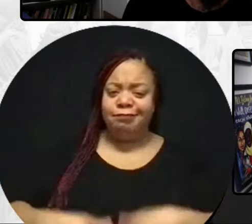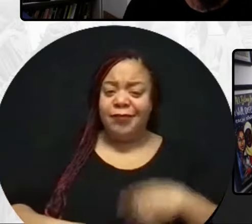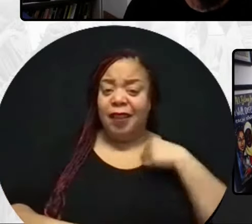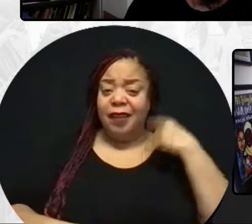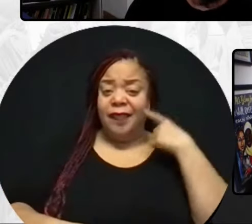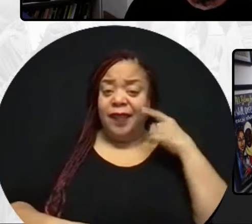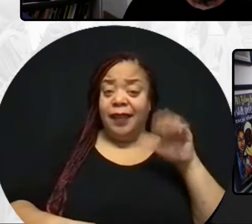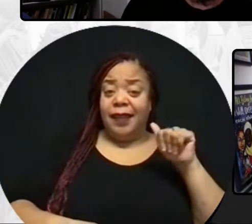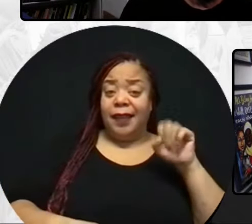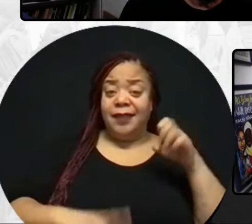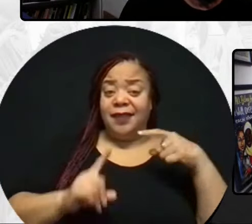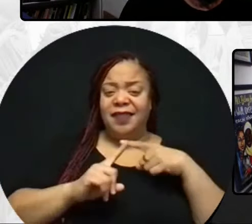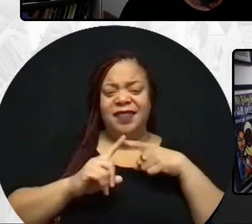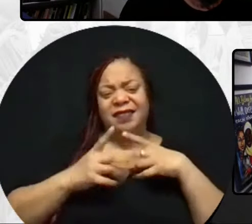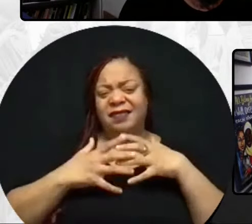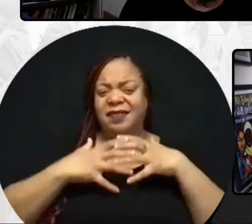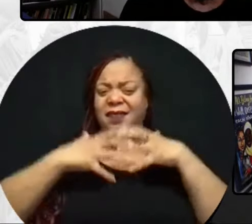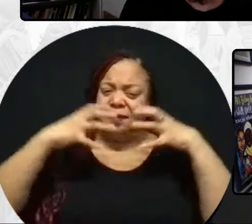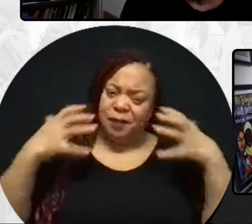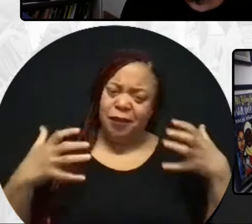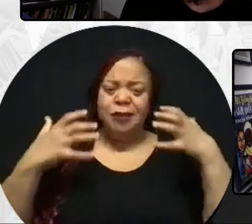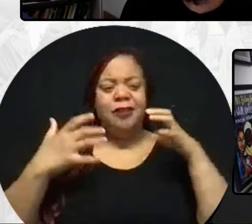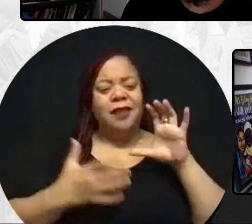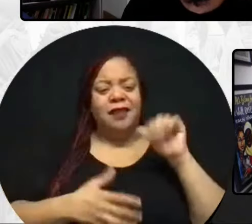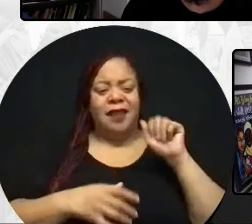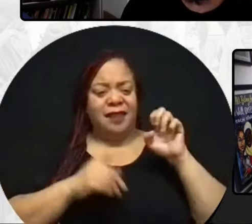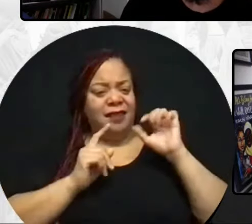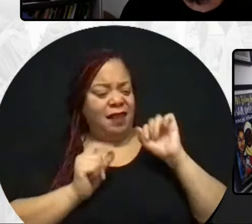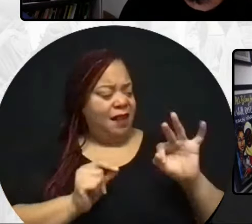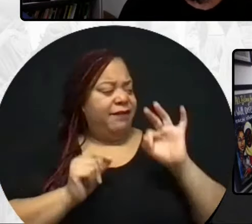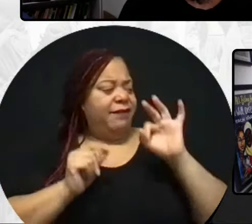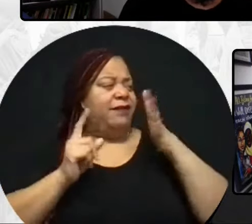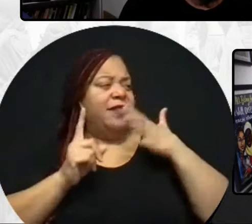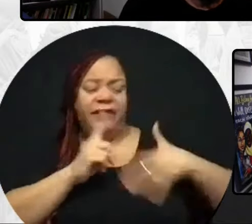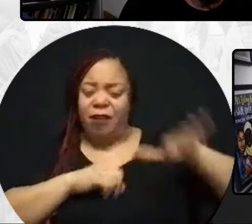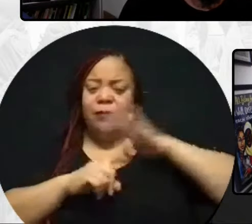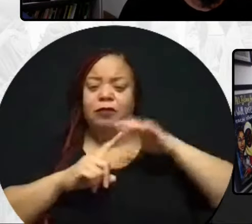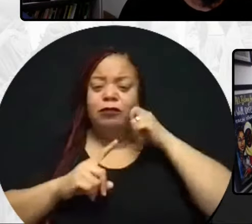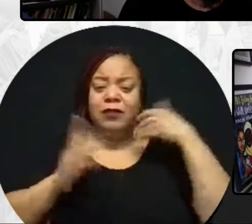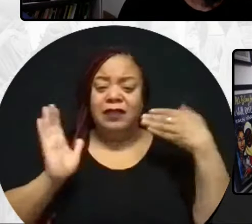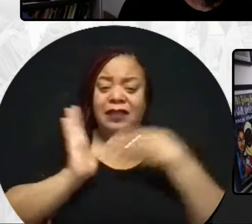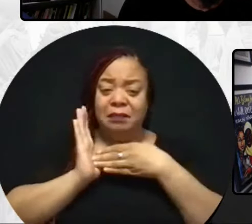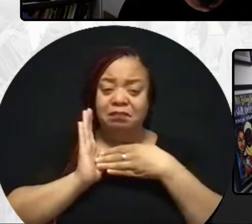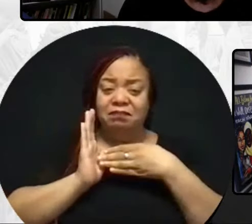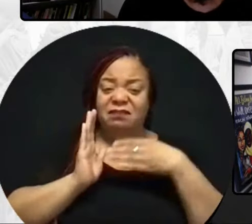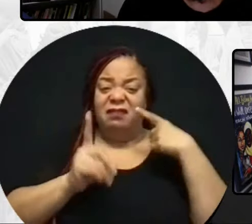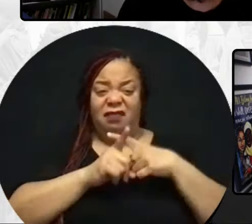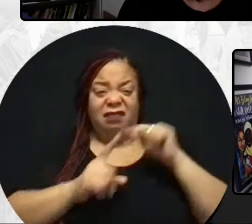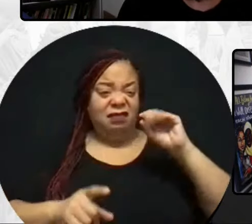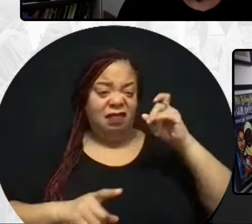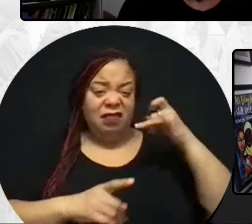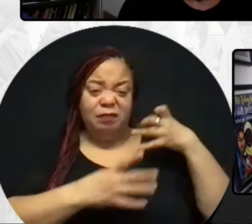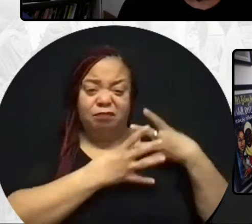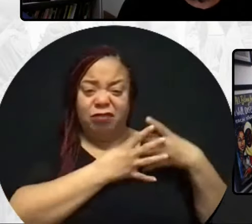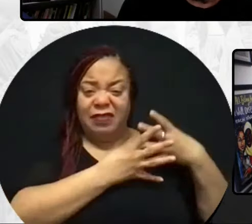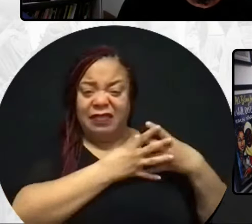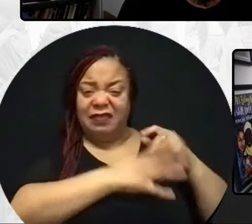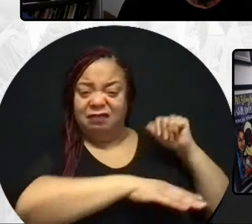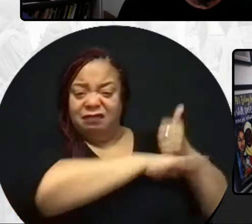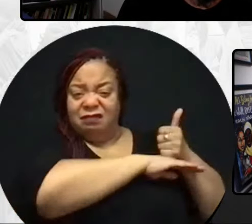toxic prison siting brings to the fold the kind of disposability and exposure and extractionism and violence